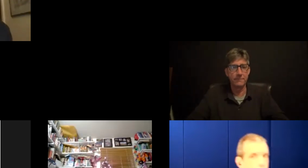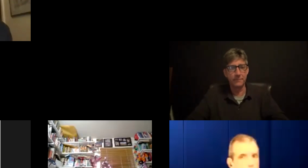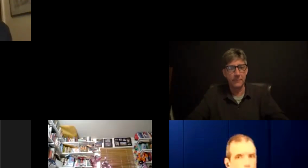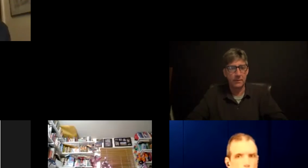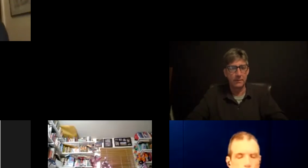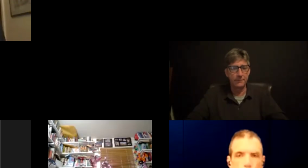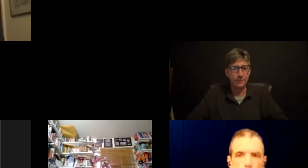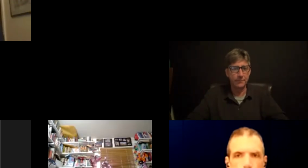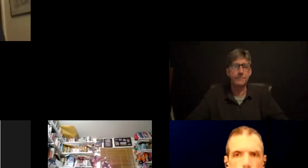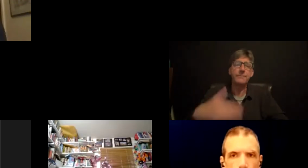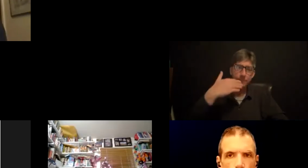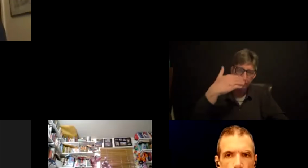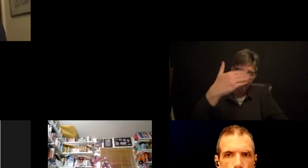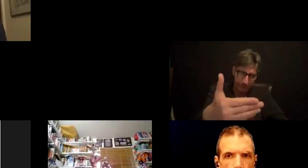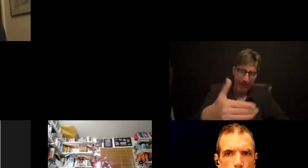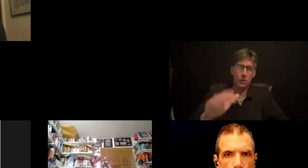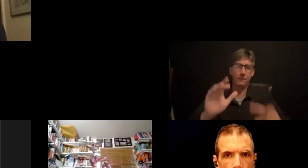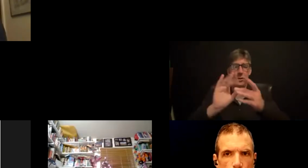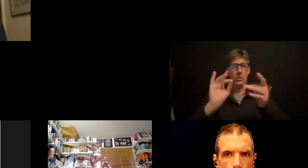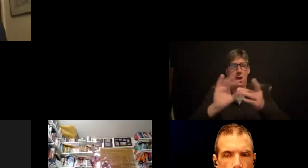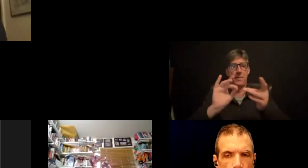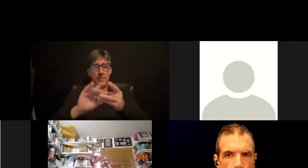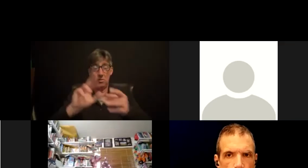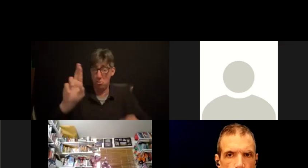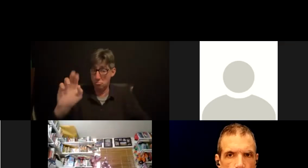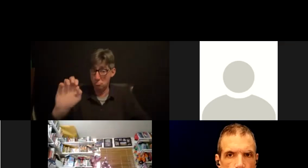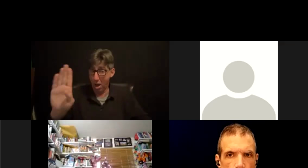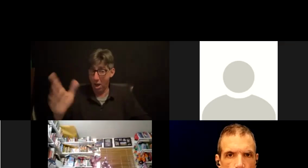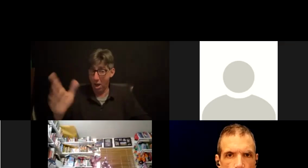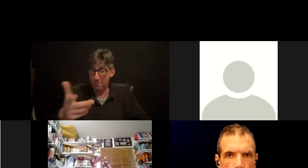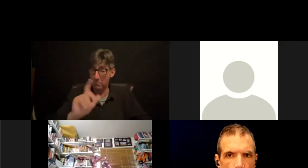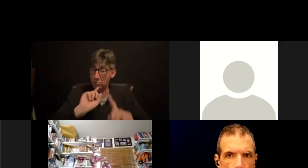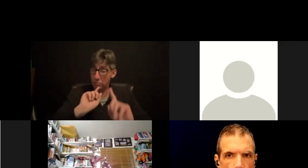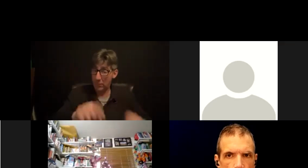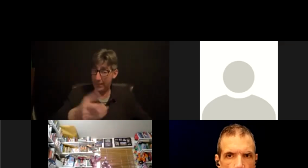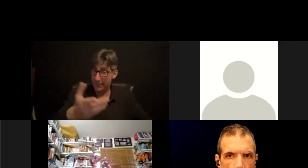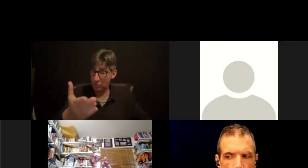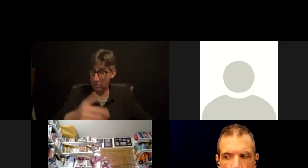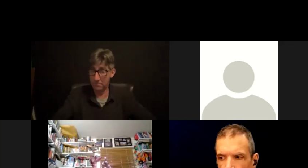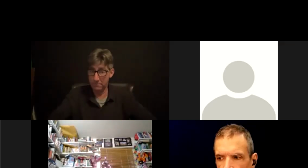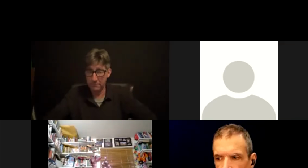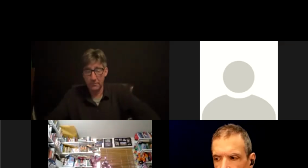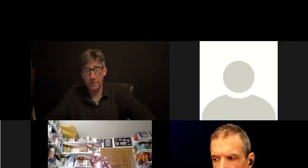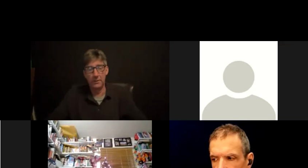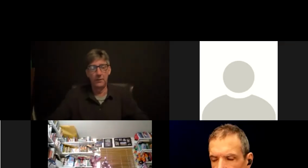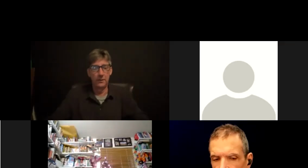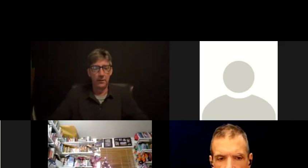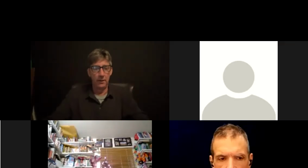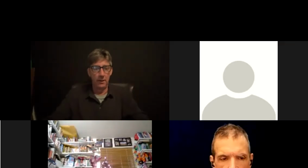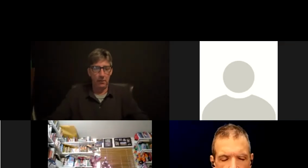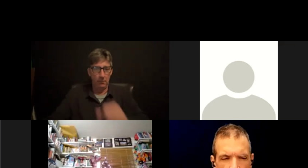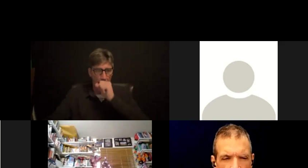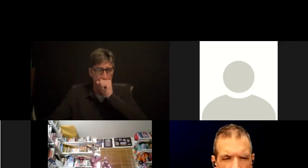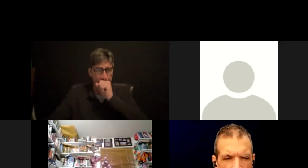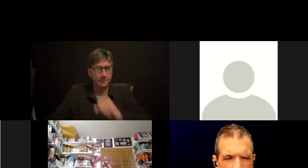Glass. Rob, I didn't know if you wanted to take a stab at trying to answer that question. No, I think that we've been trying to say, I think